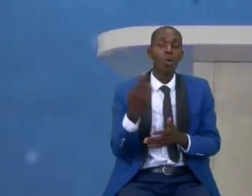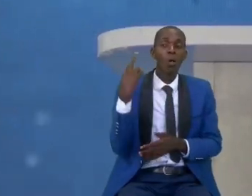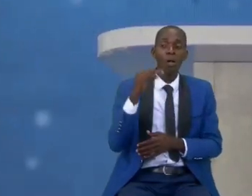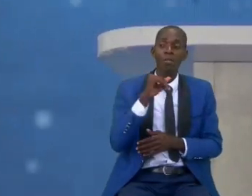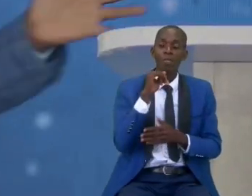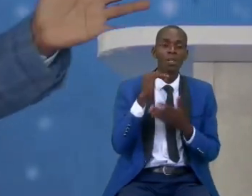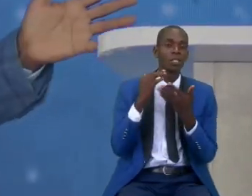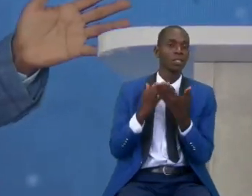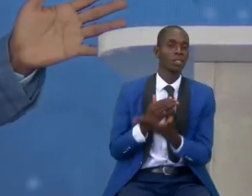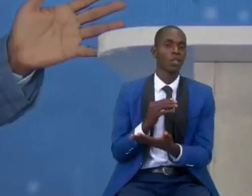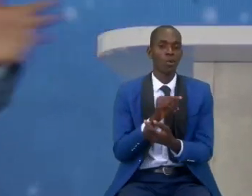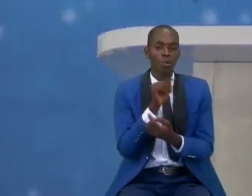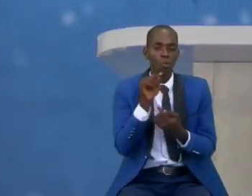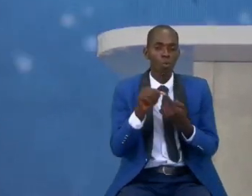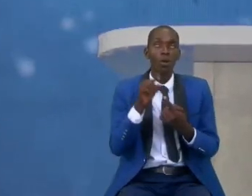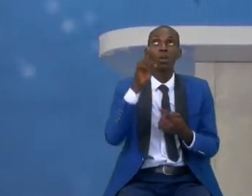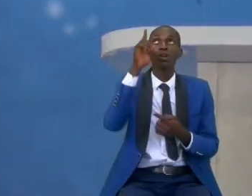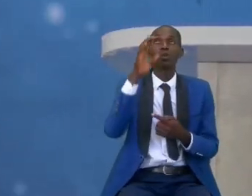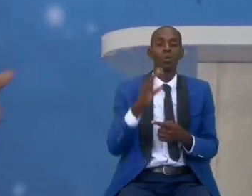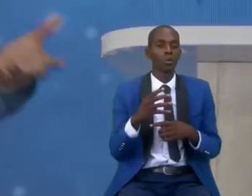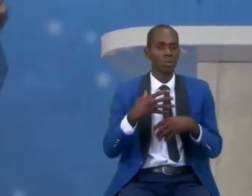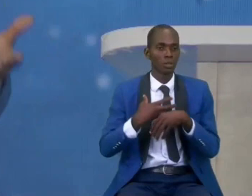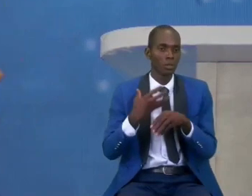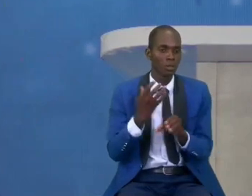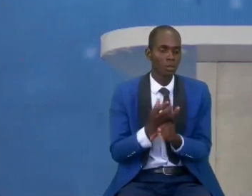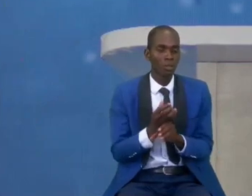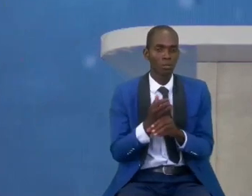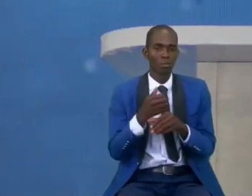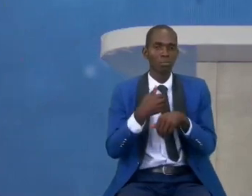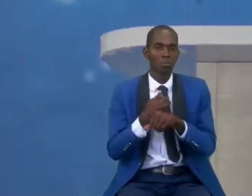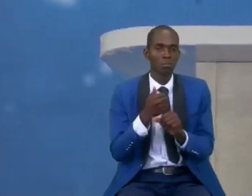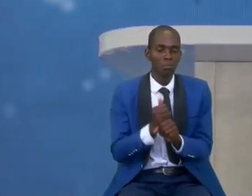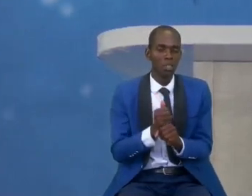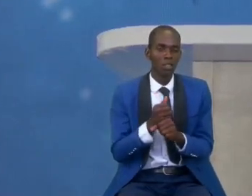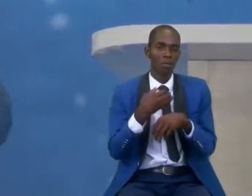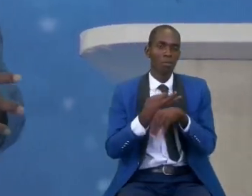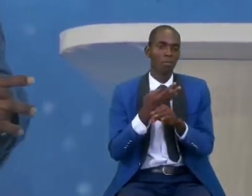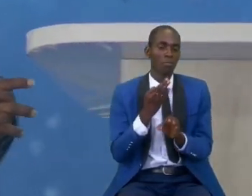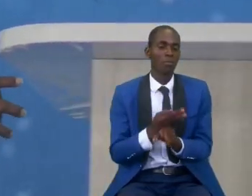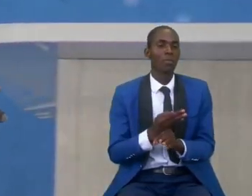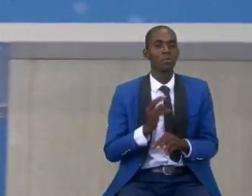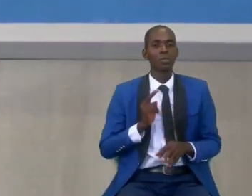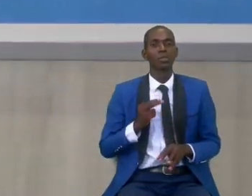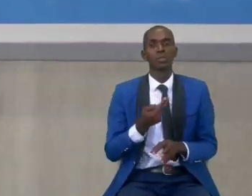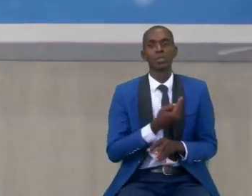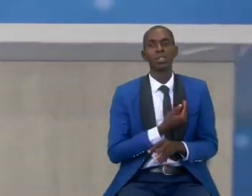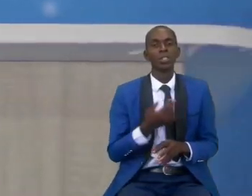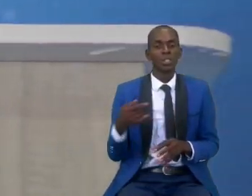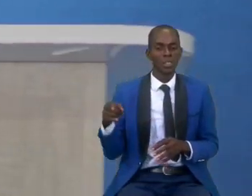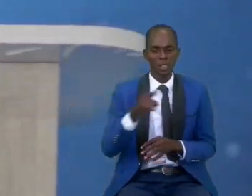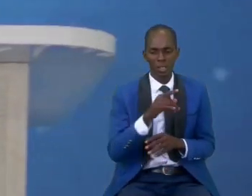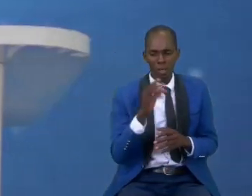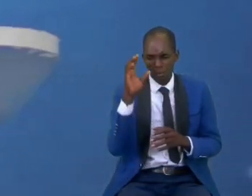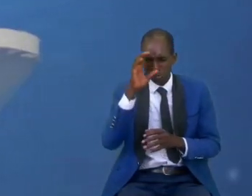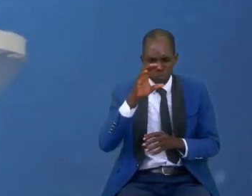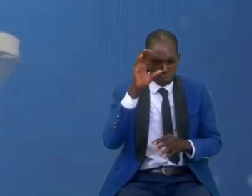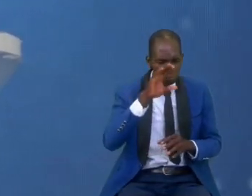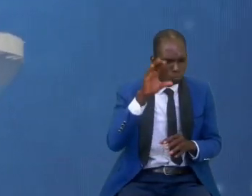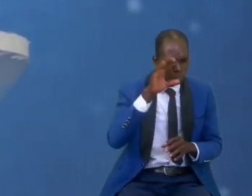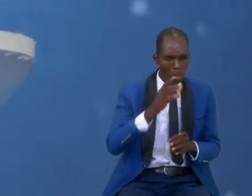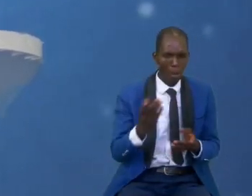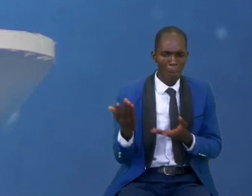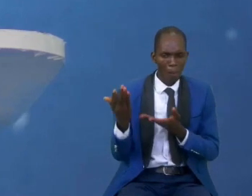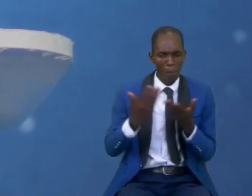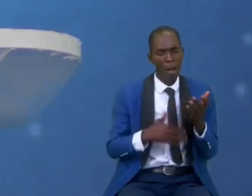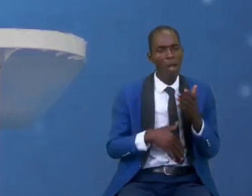formed, created us. They've sought out many inventions. When it says invention,